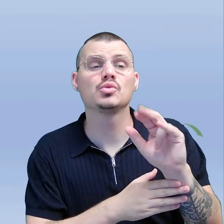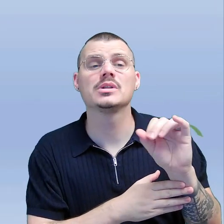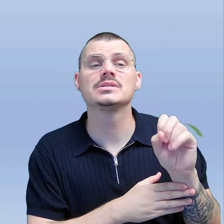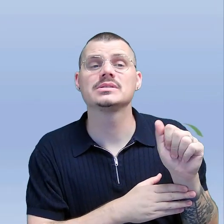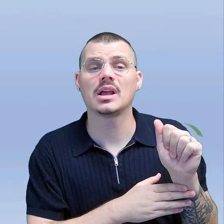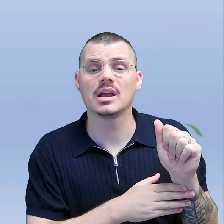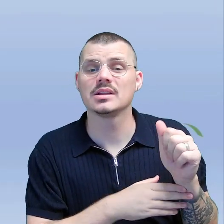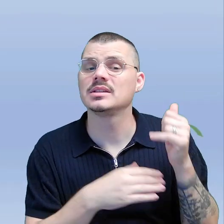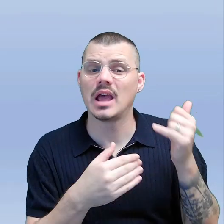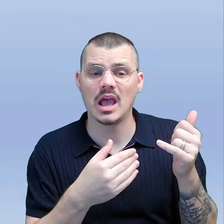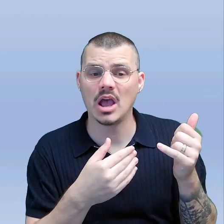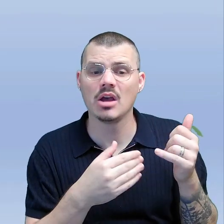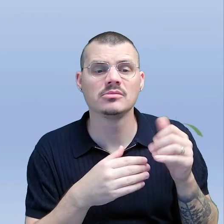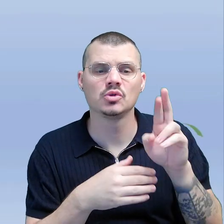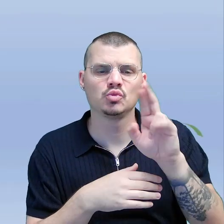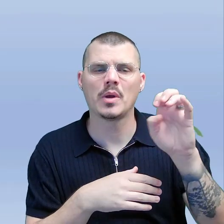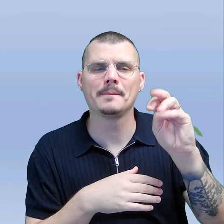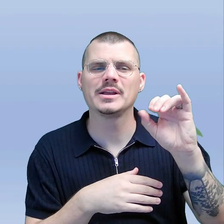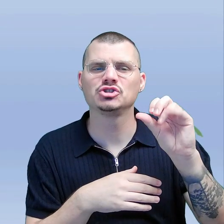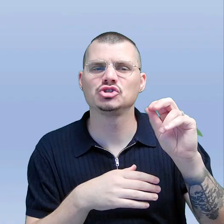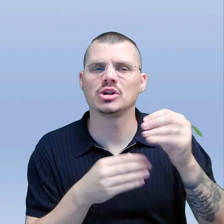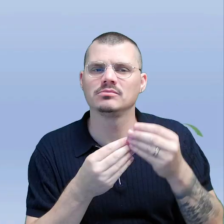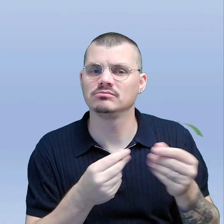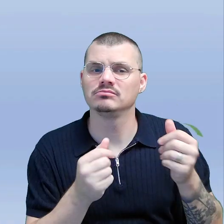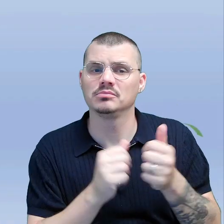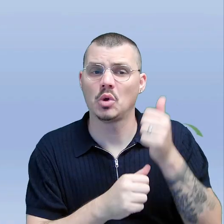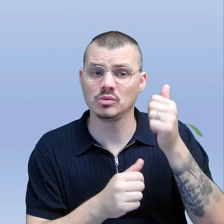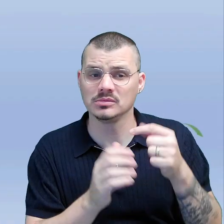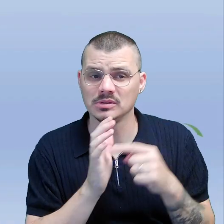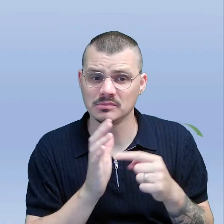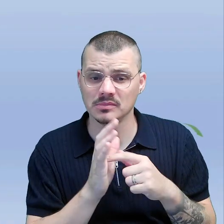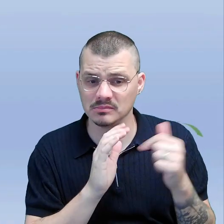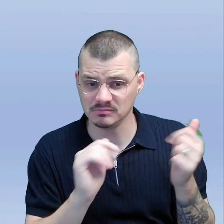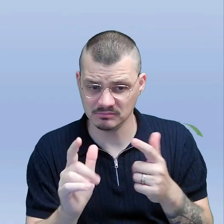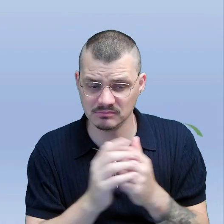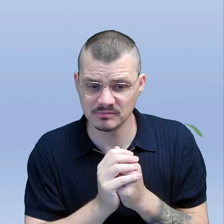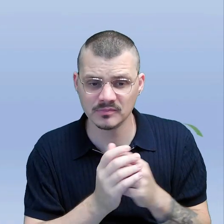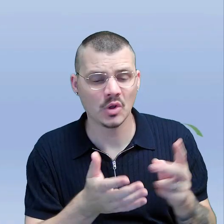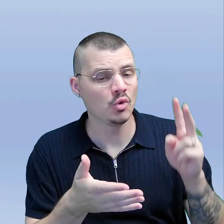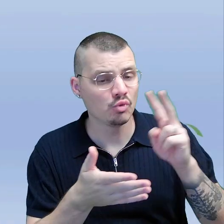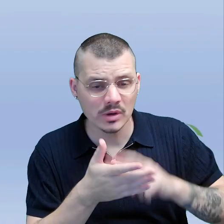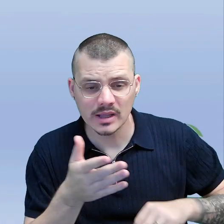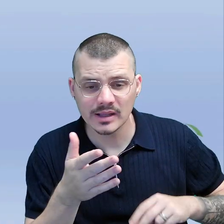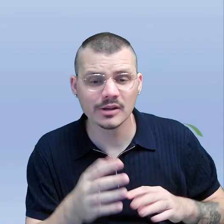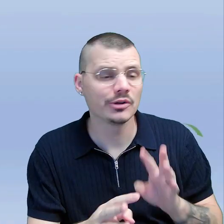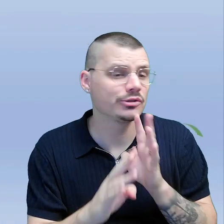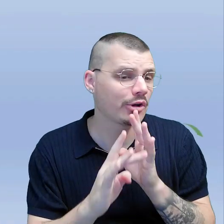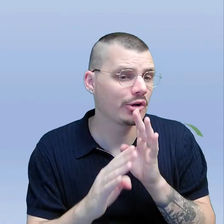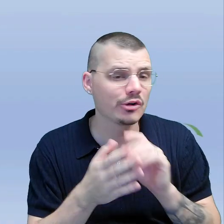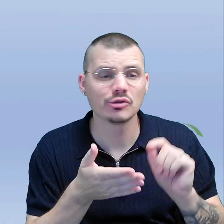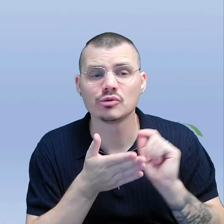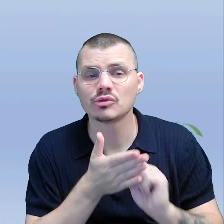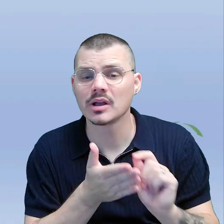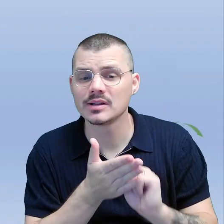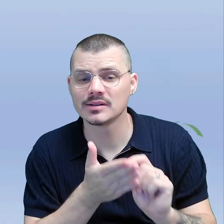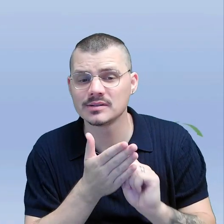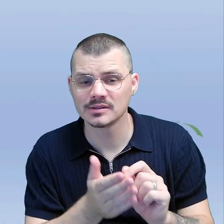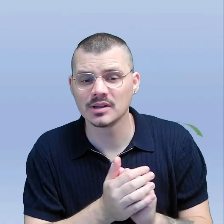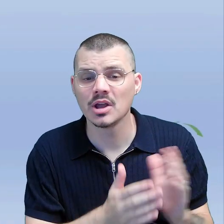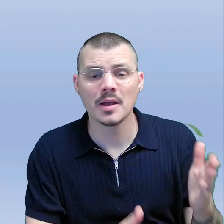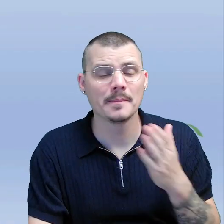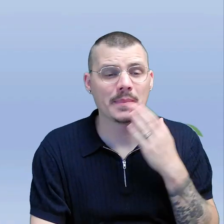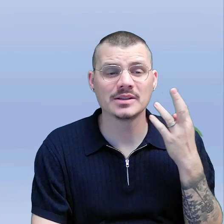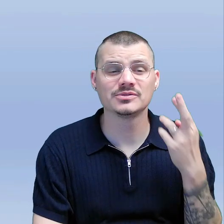Marissa is in remission of all symptoms. She reads, talks, and writes. Her